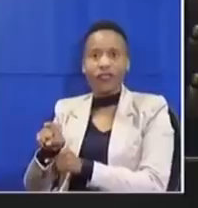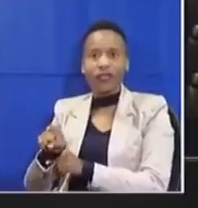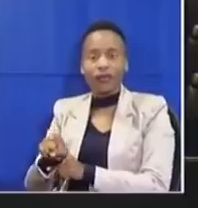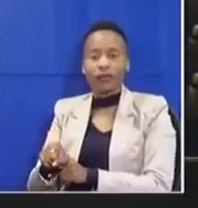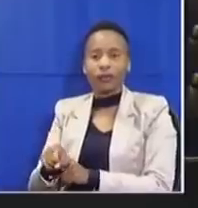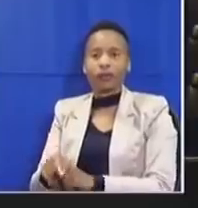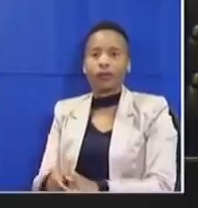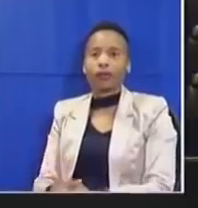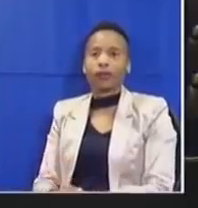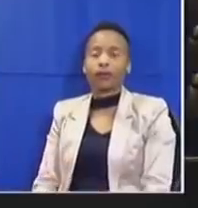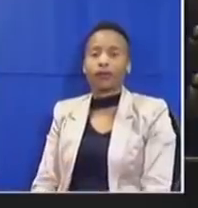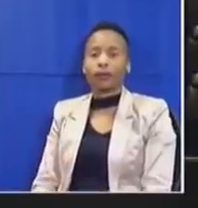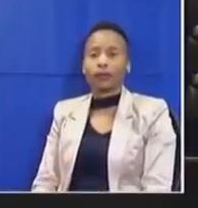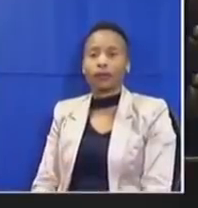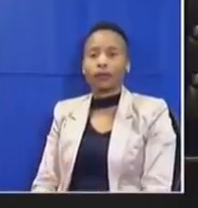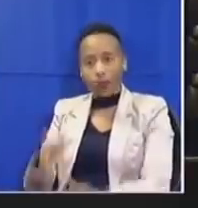only